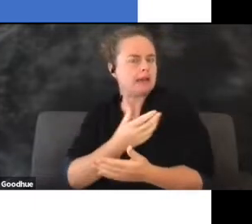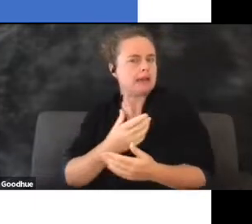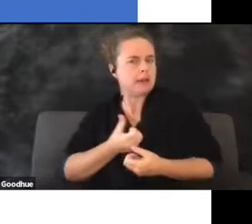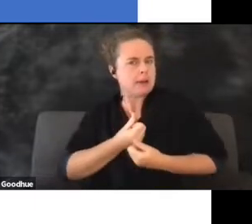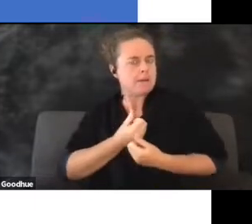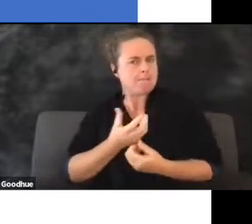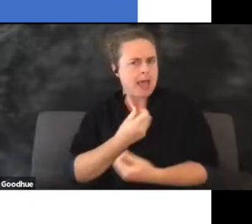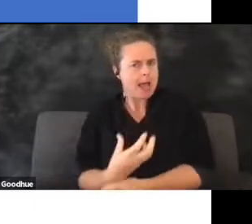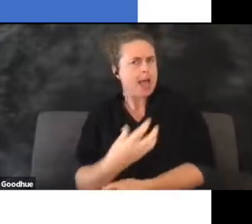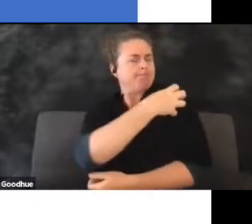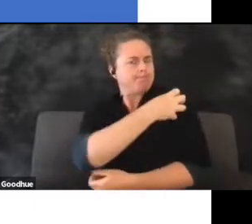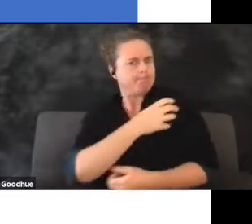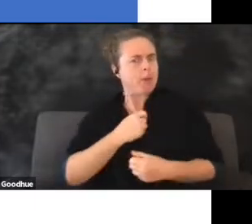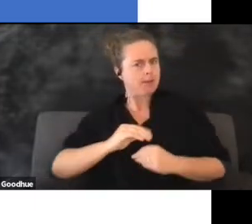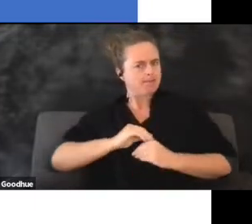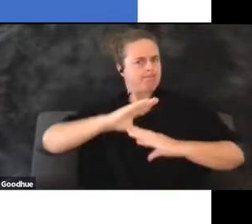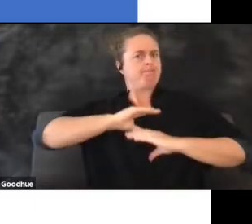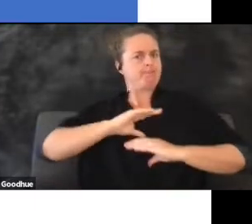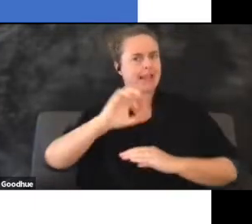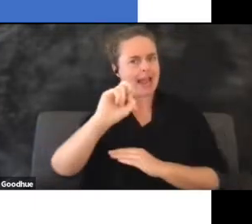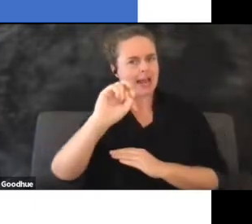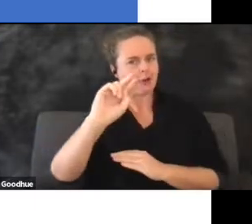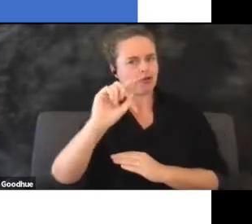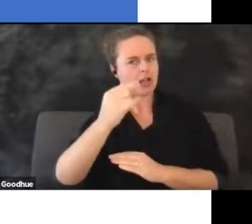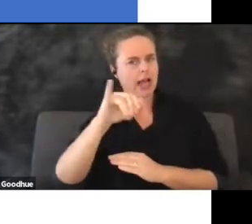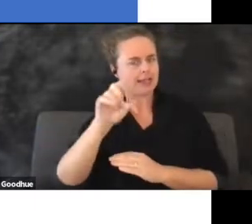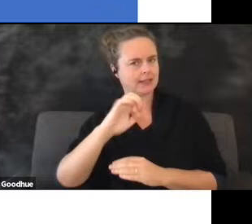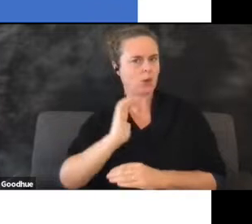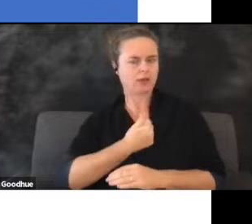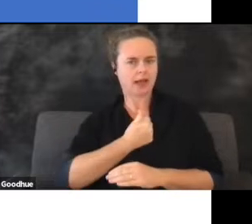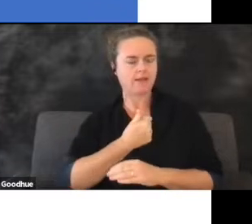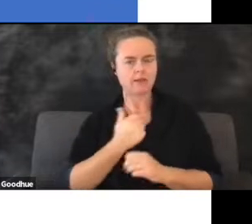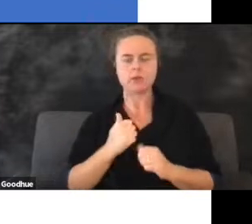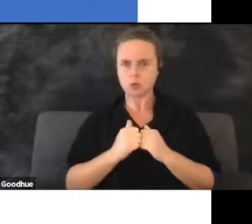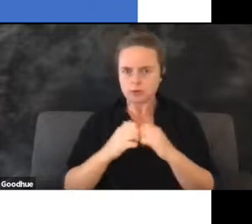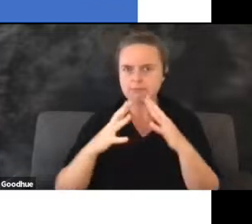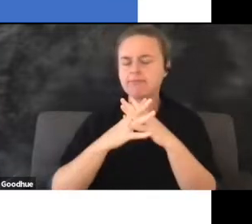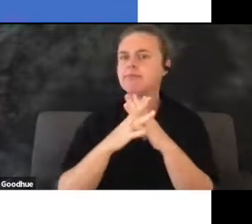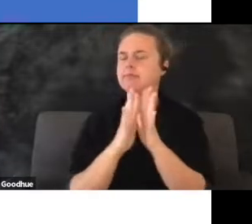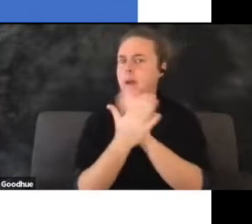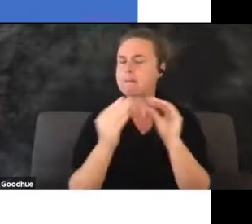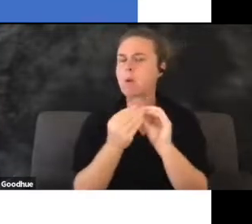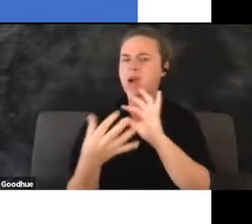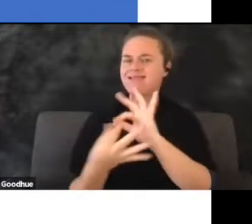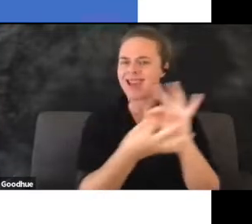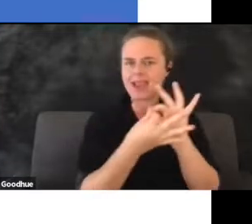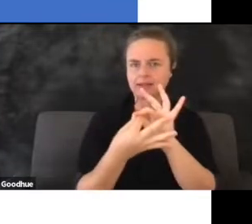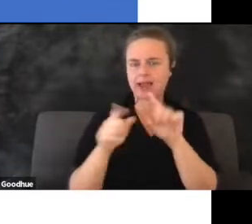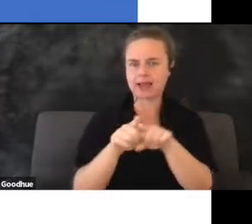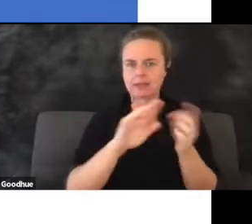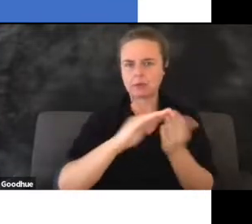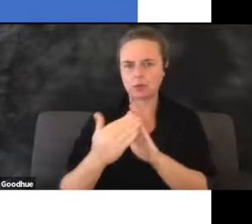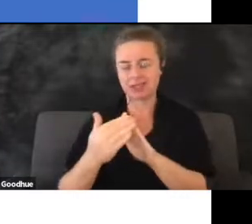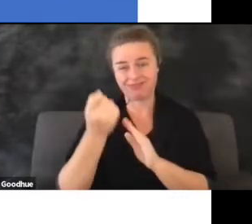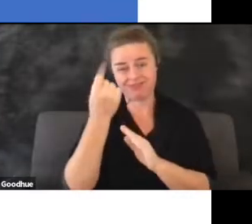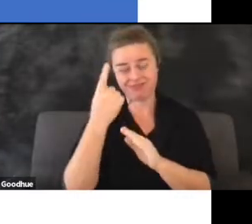commit to help build more connected communities. As we emerge from this